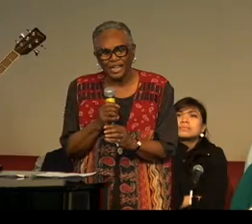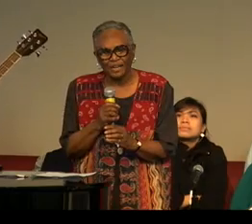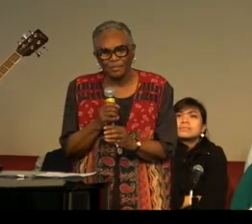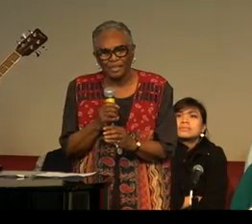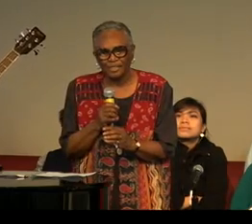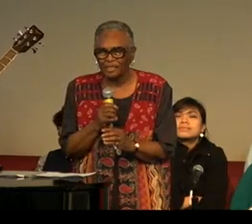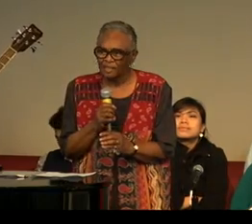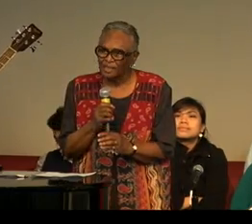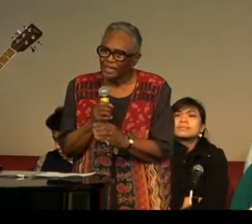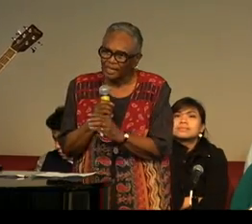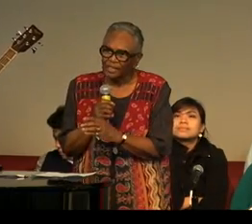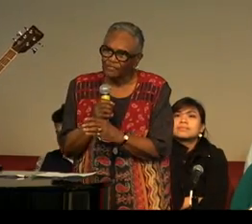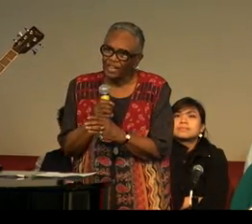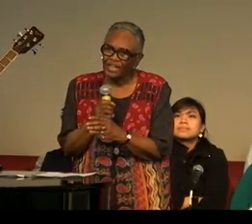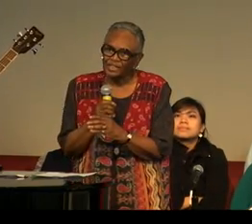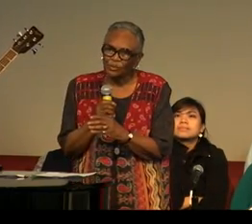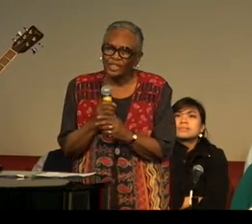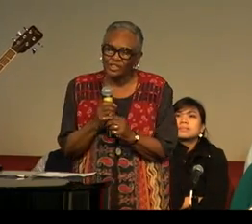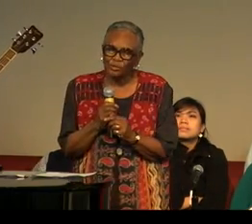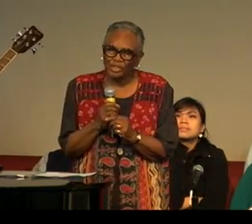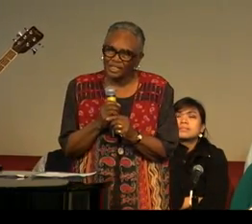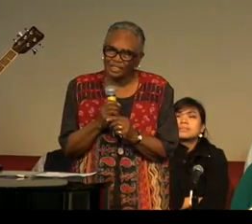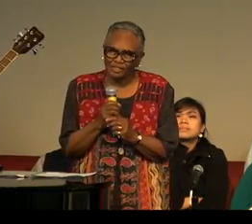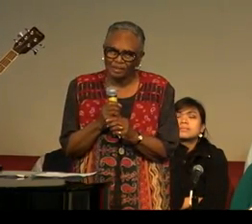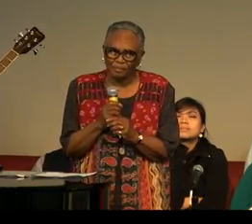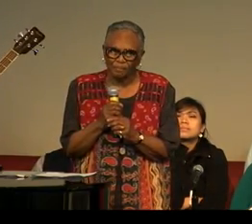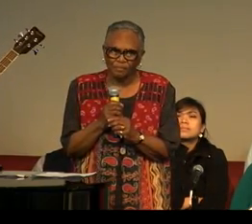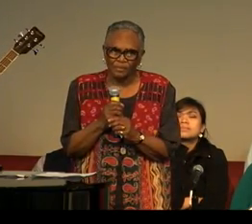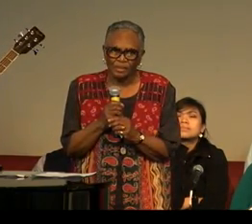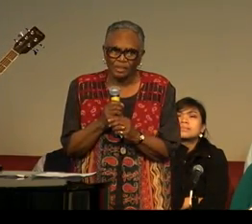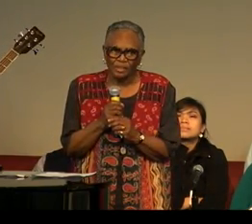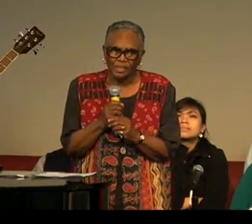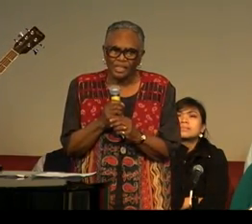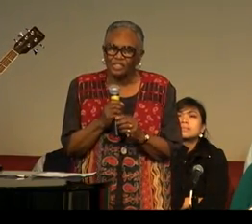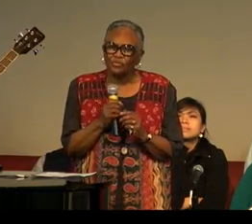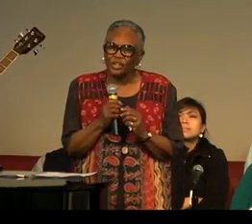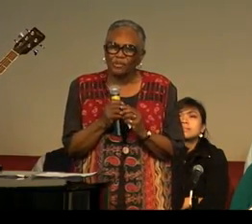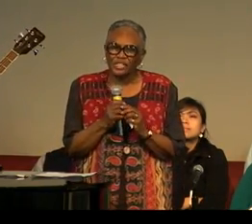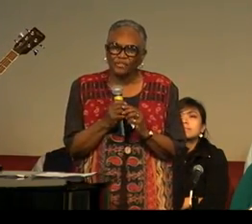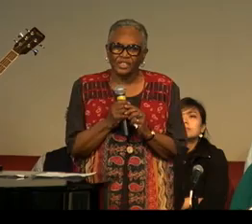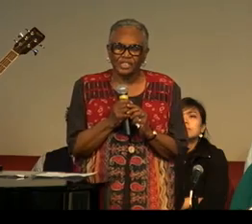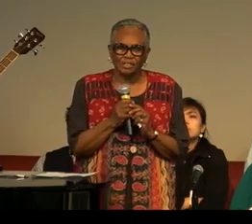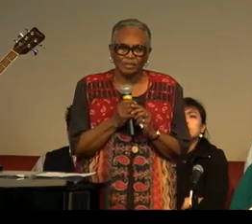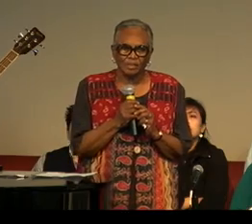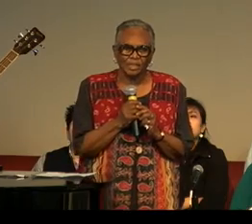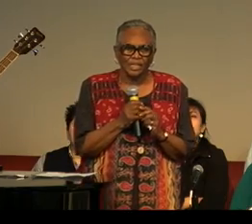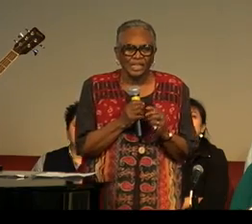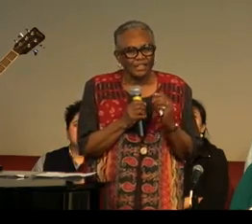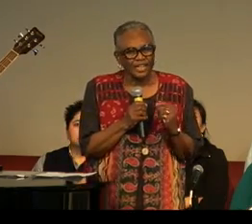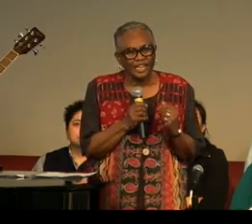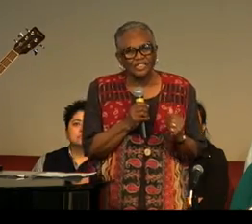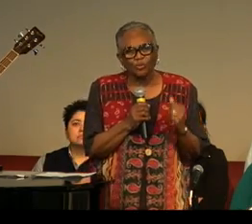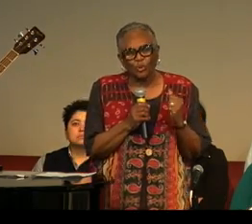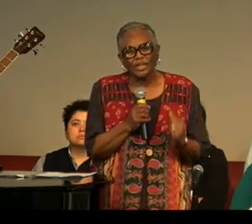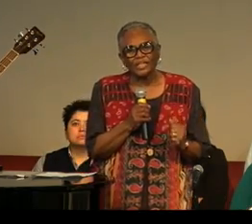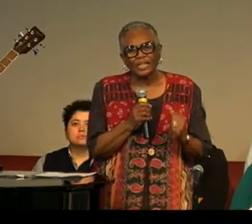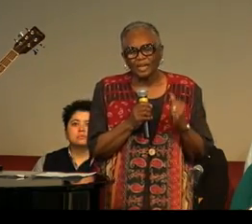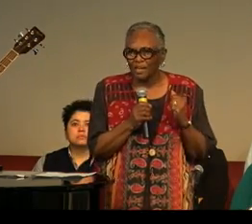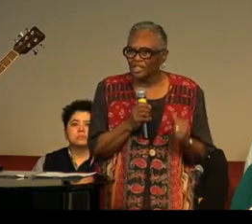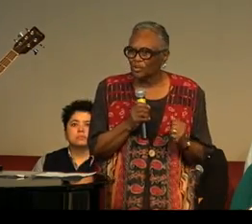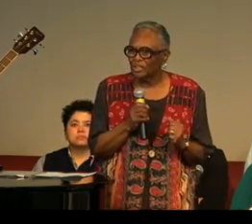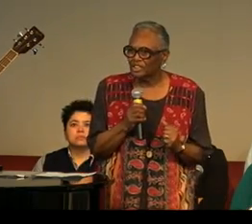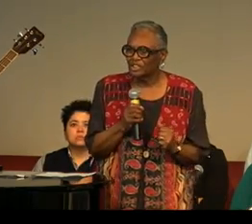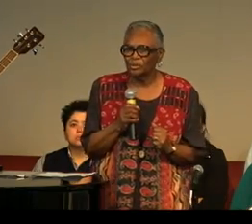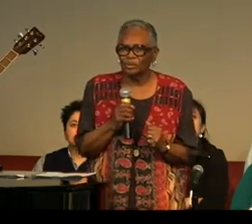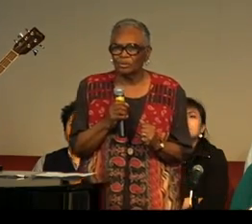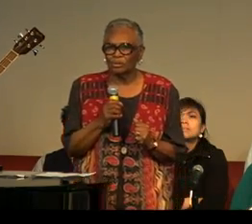their retirement, and they find a way to release them. It's very difficult. And they ask, what am